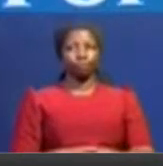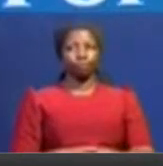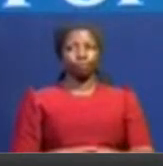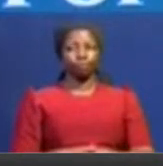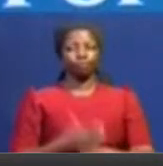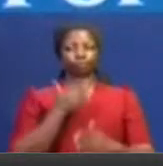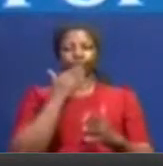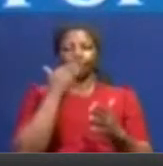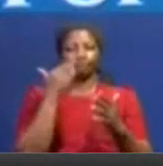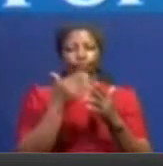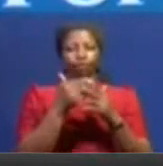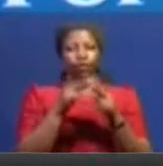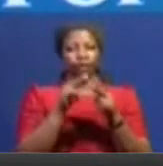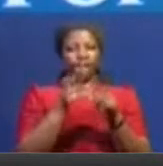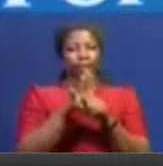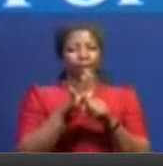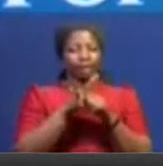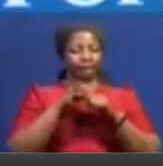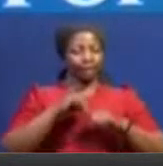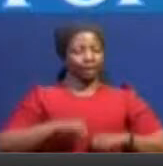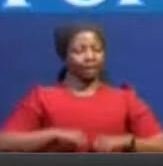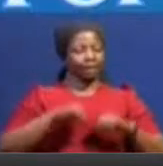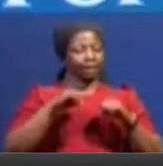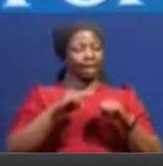Thank you very much, Chair.